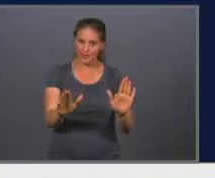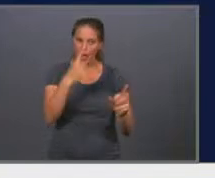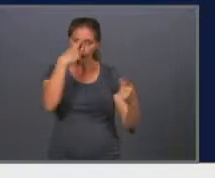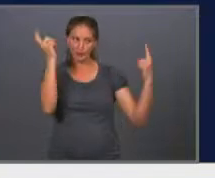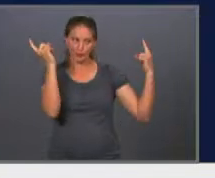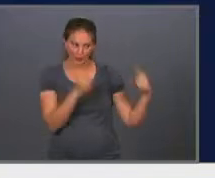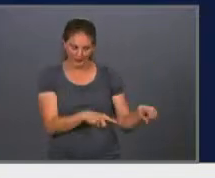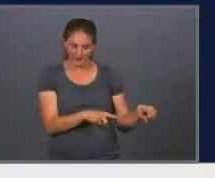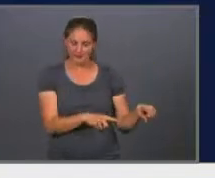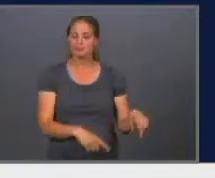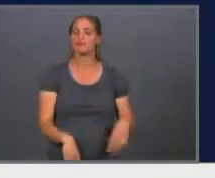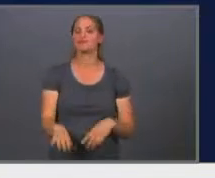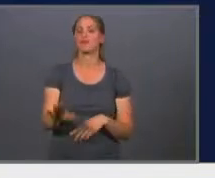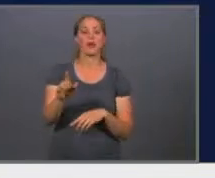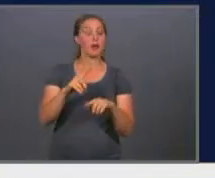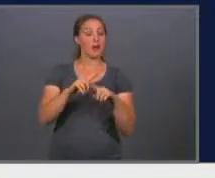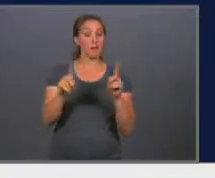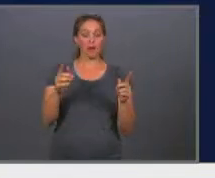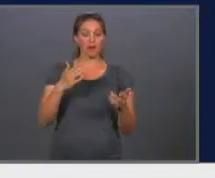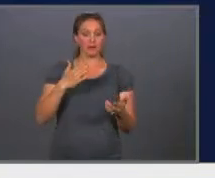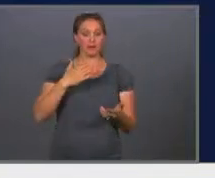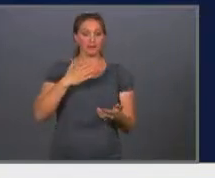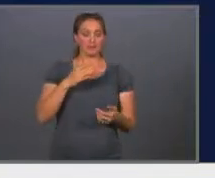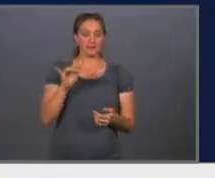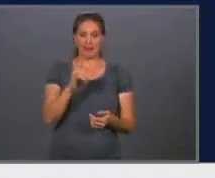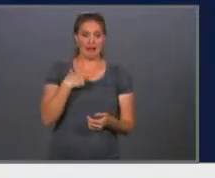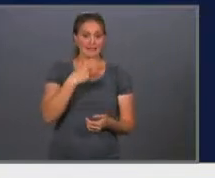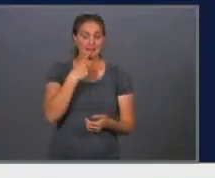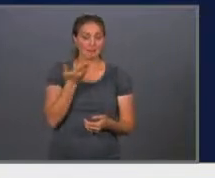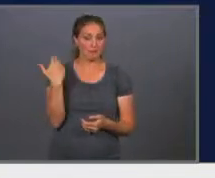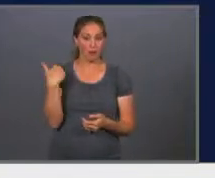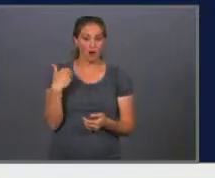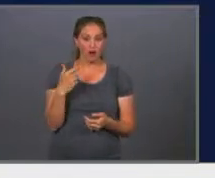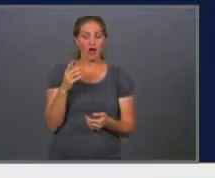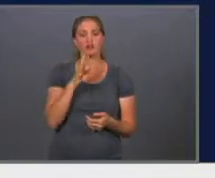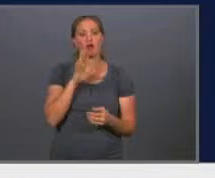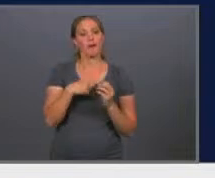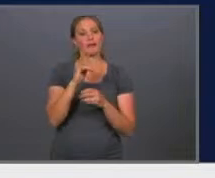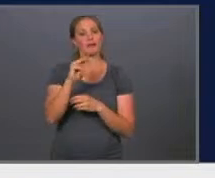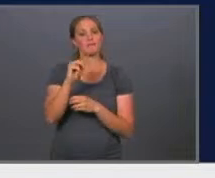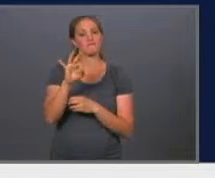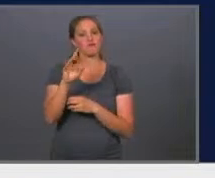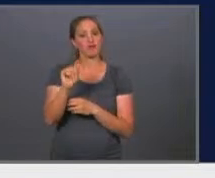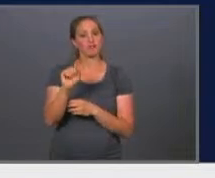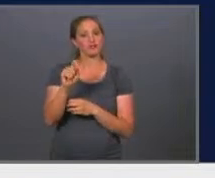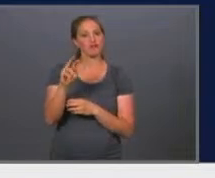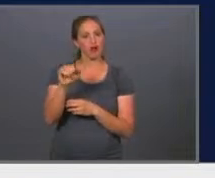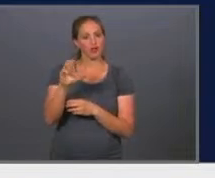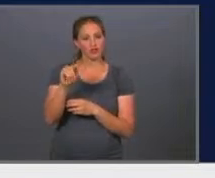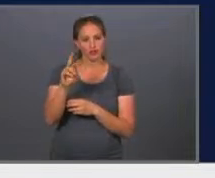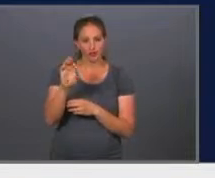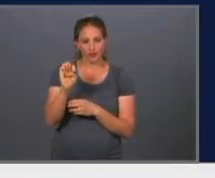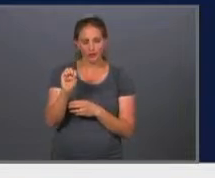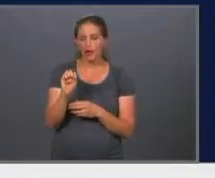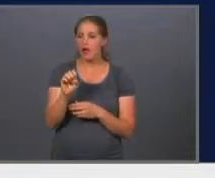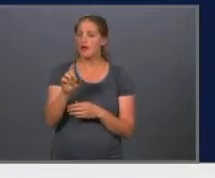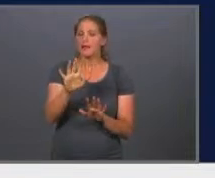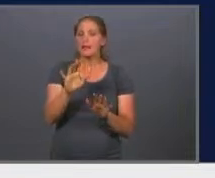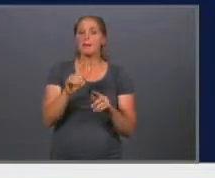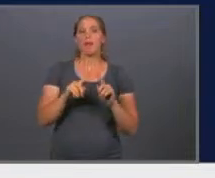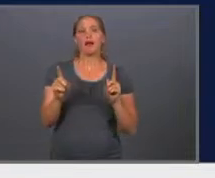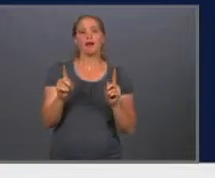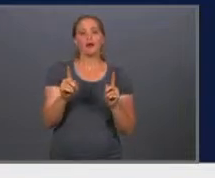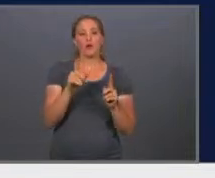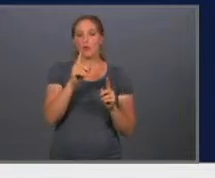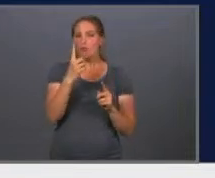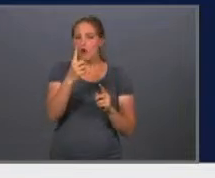Actually continue on with what I had kind of talked about. I'll talk a little bit more about infrastructure. But before that, one of the really neat aspects of this role is that you get to